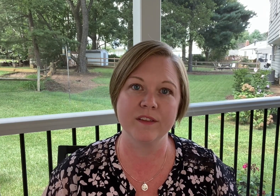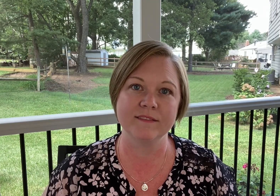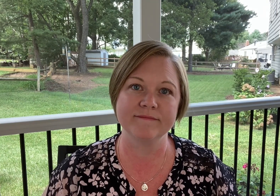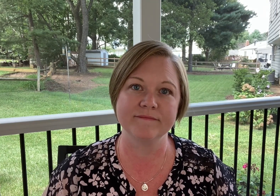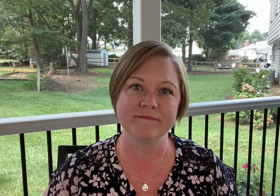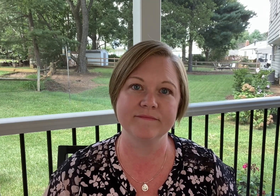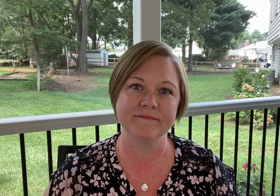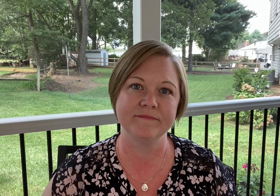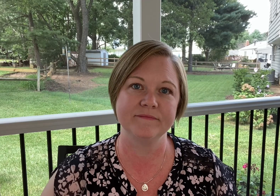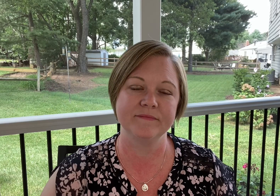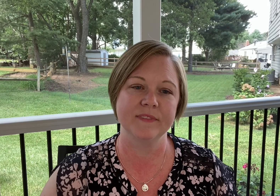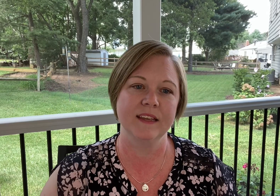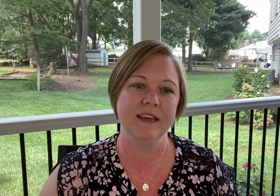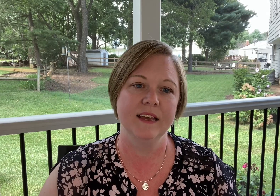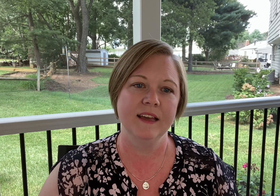worth.